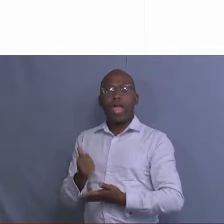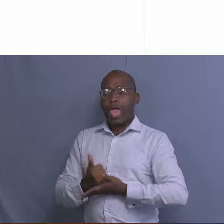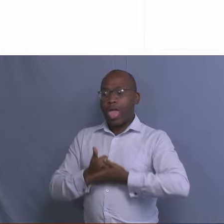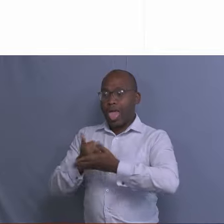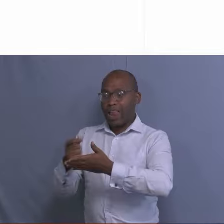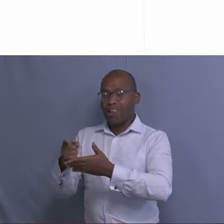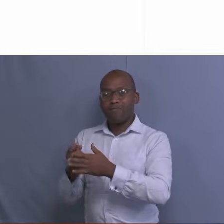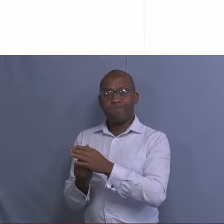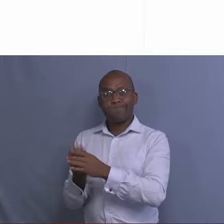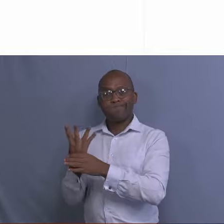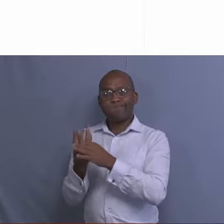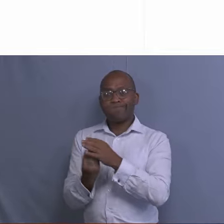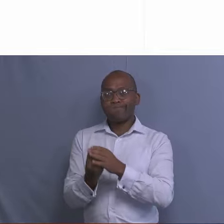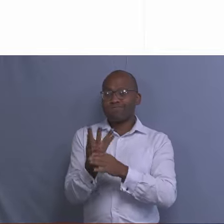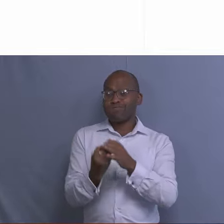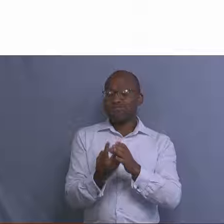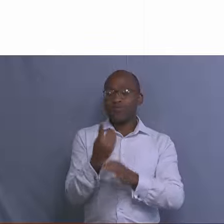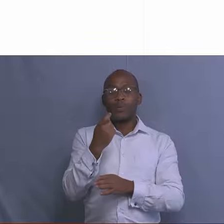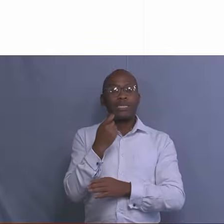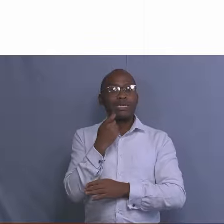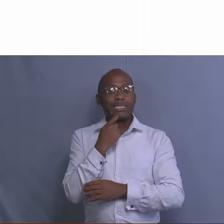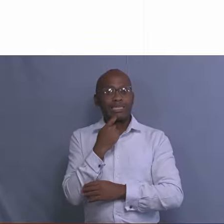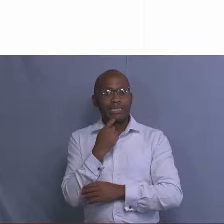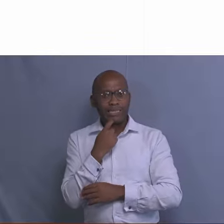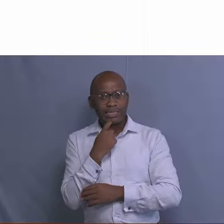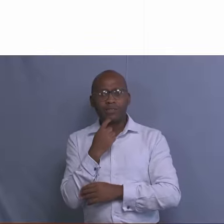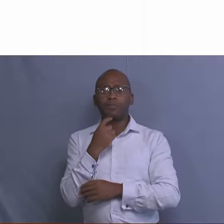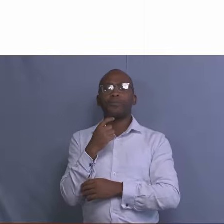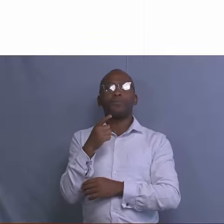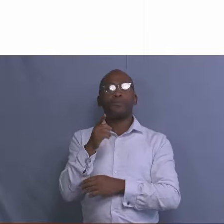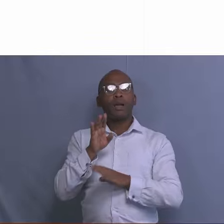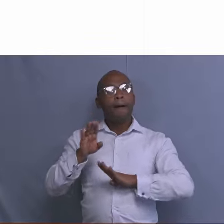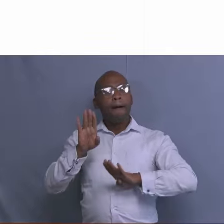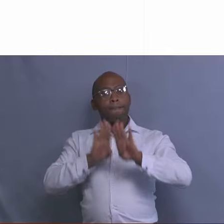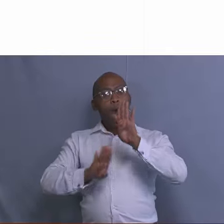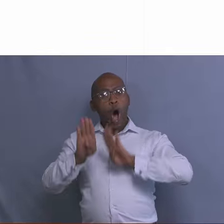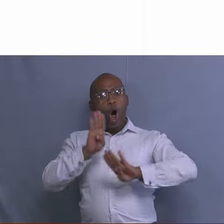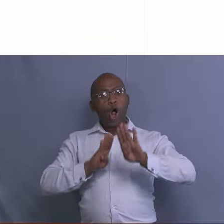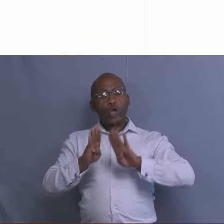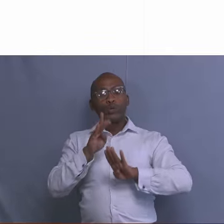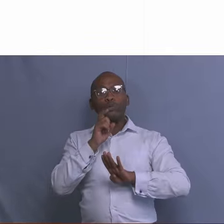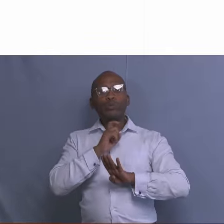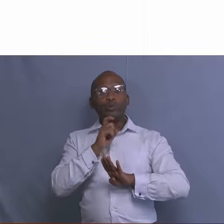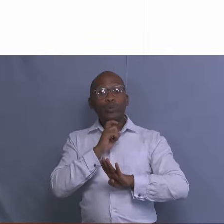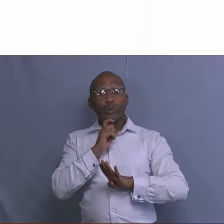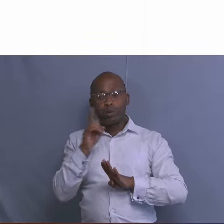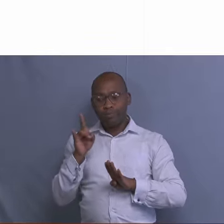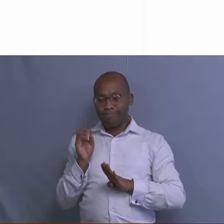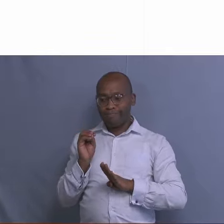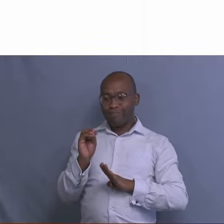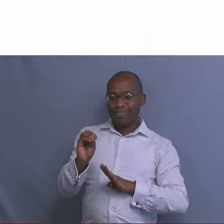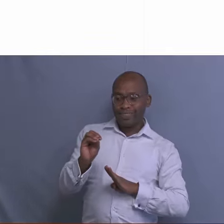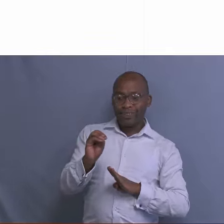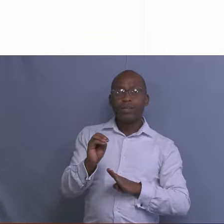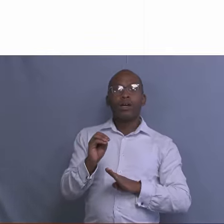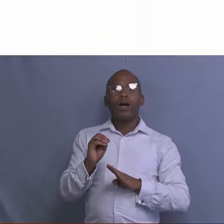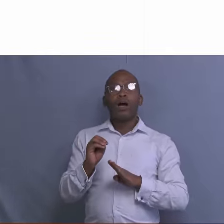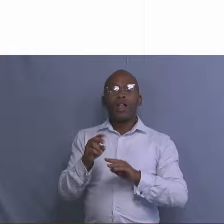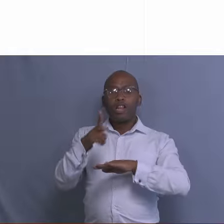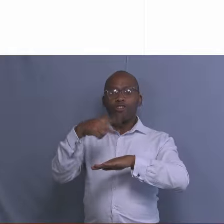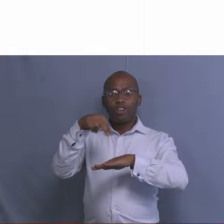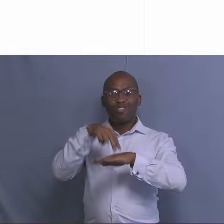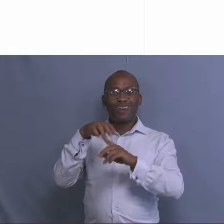biological control of pests and diseases, biofertilizers, animal production in a natural environment,